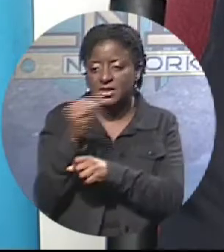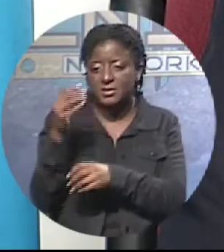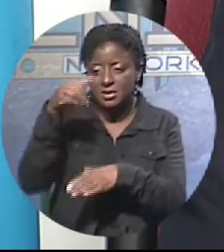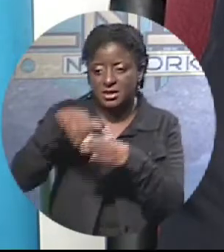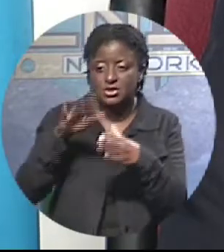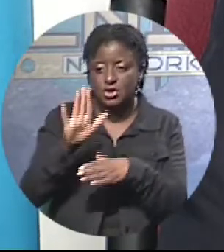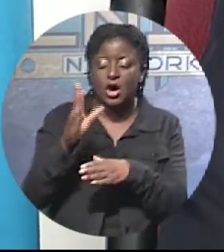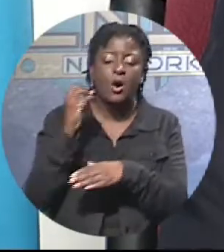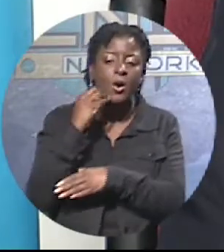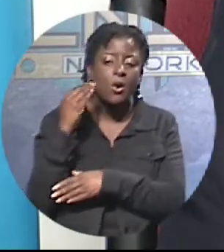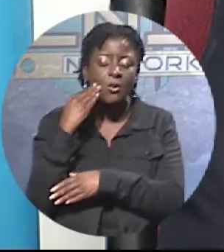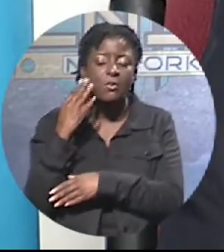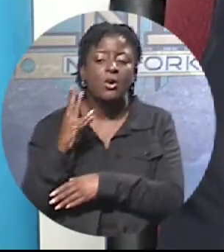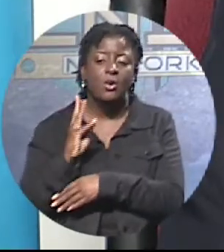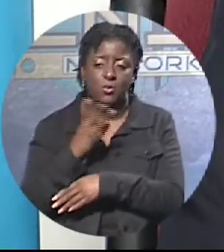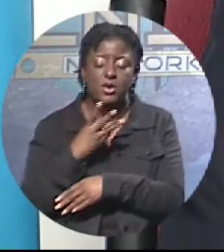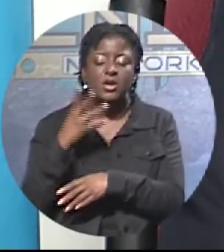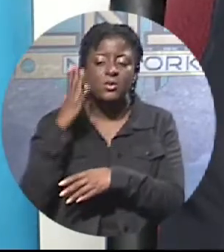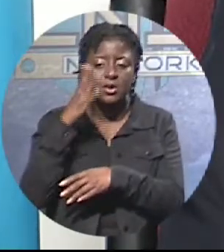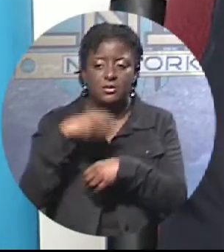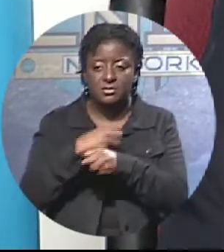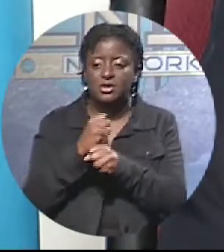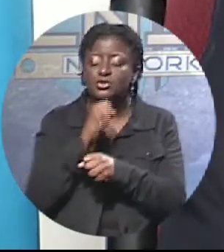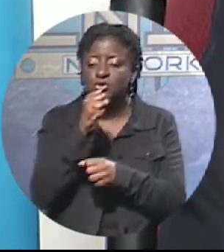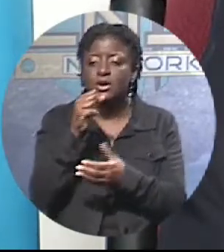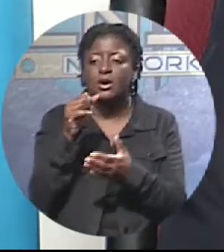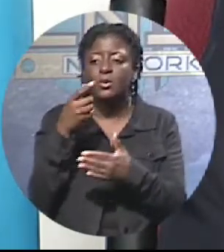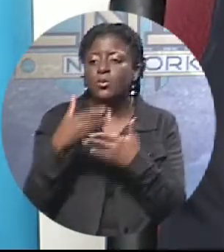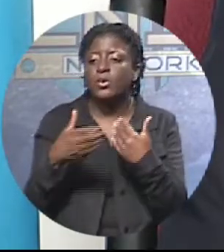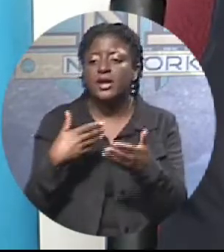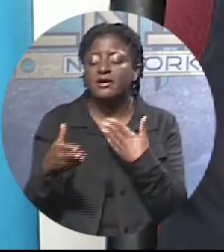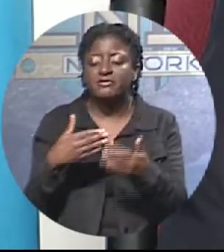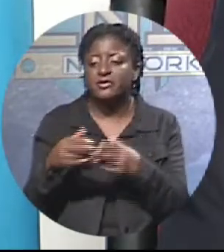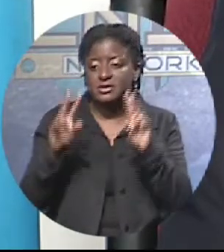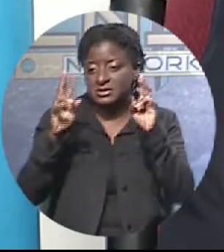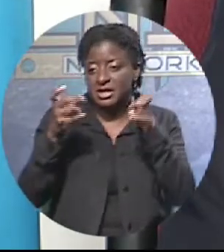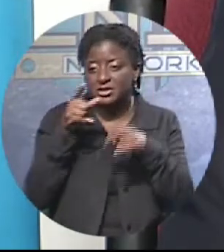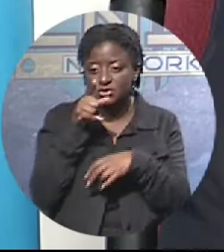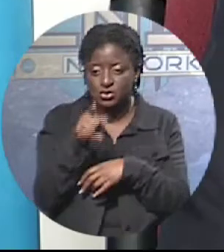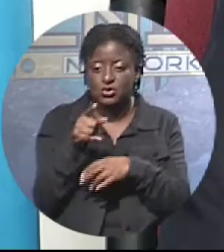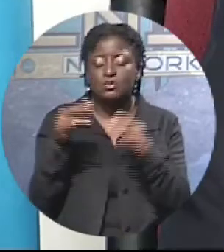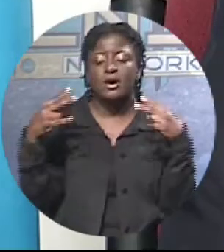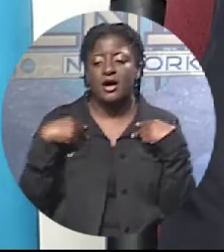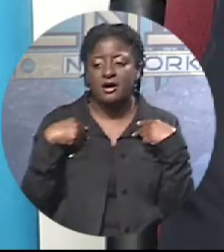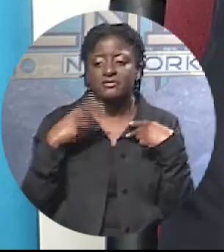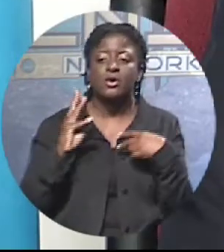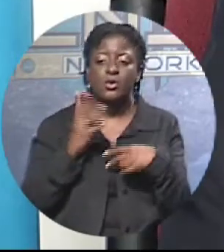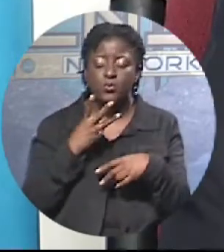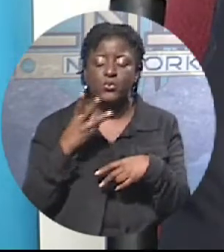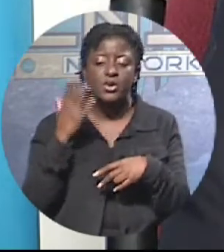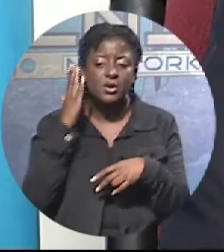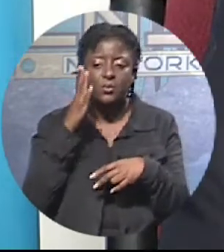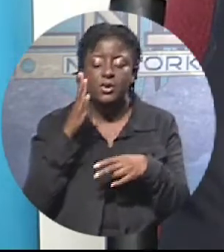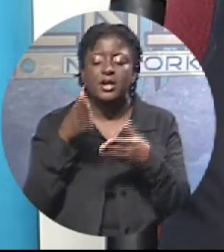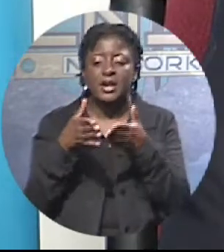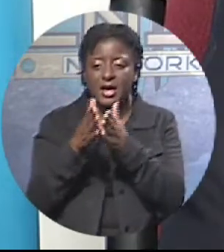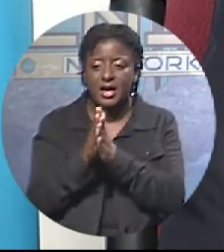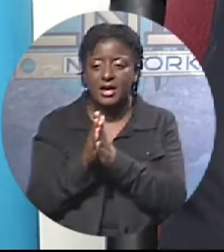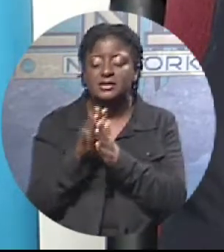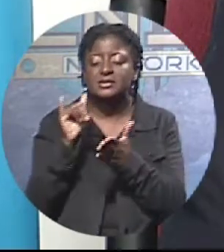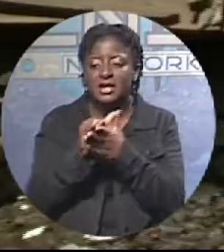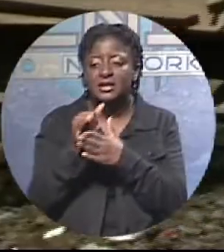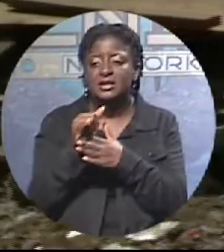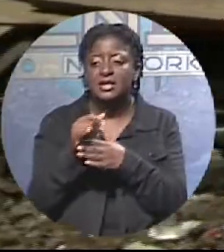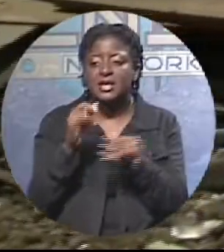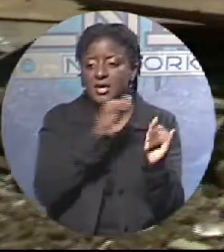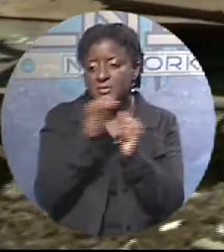would ensure that whatever status you may have, we would make recommendation to the immigration board to have those status